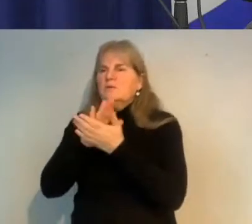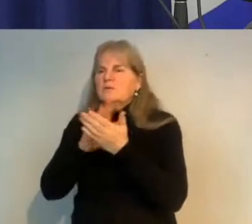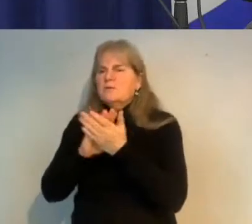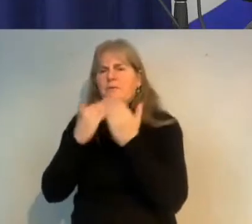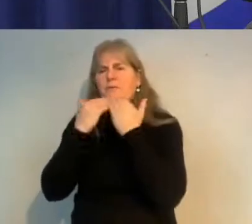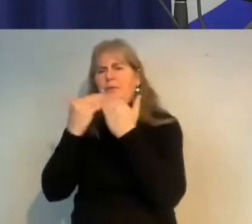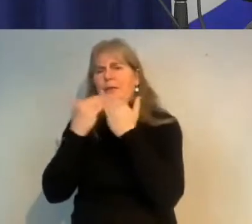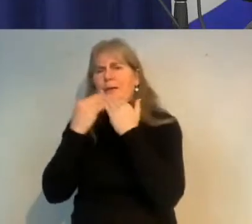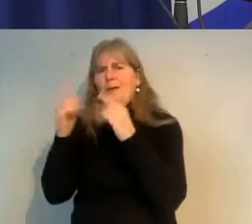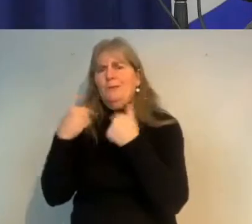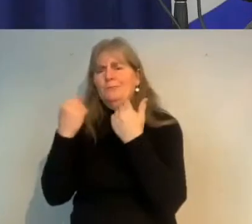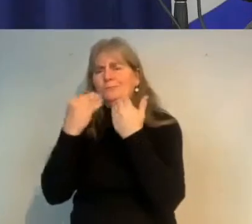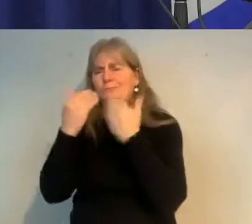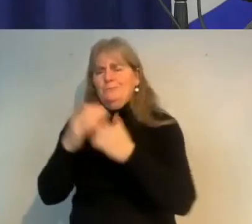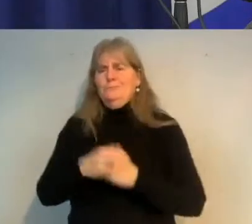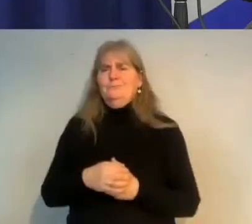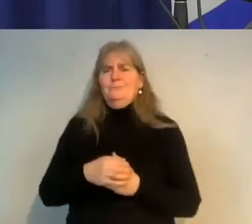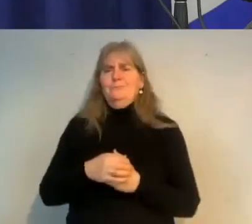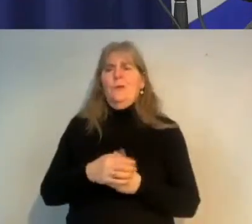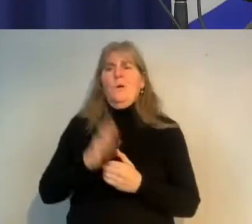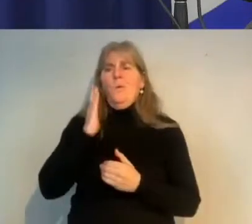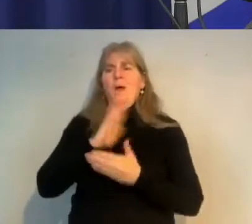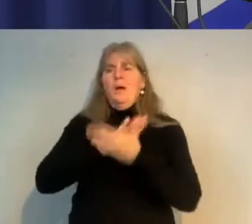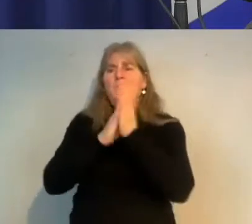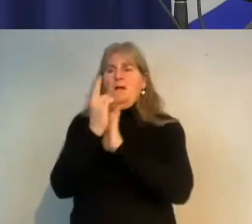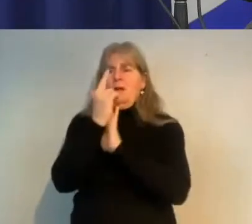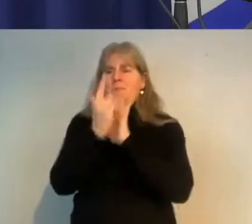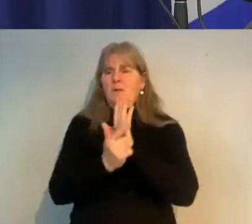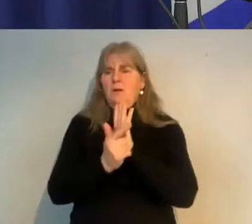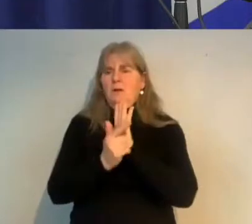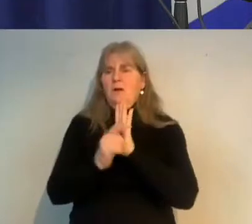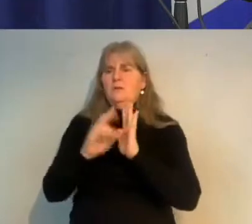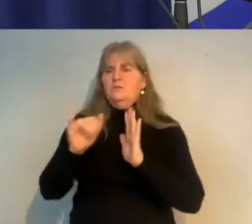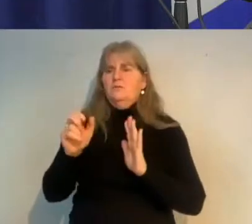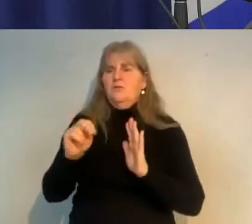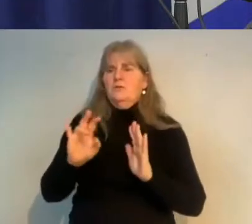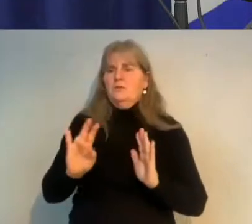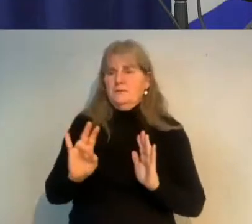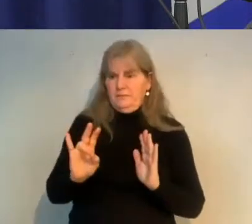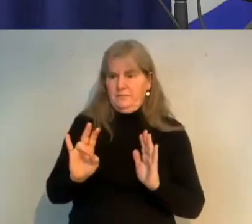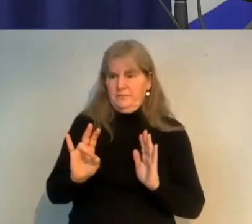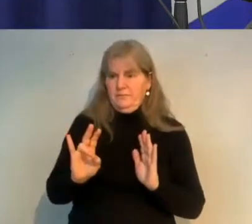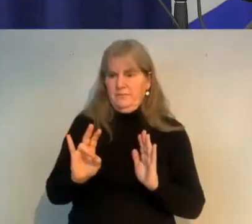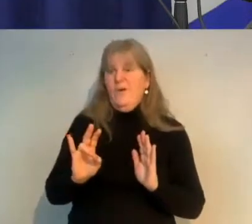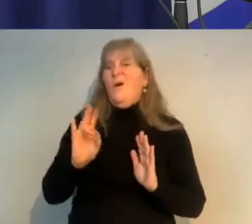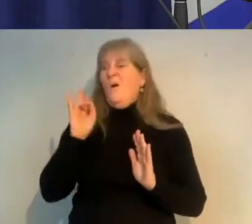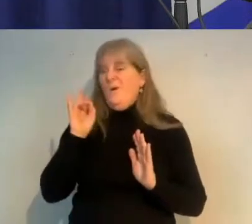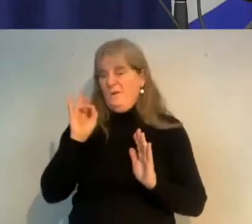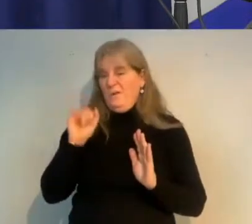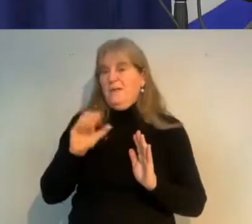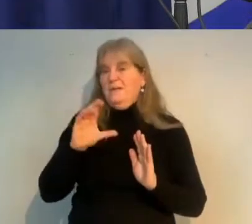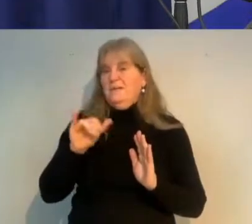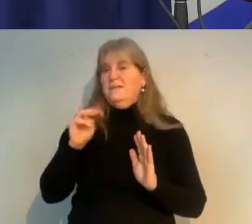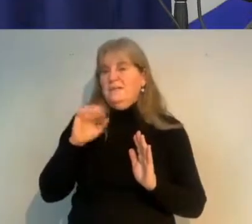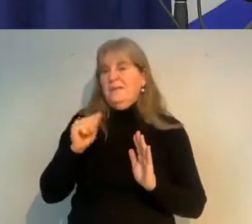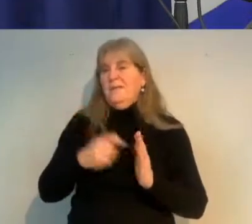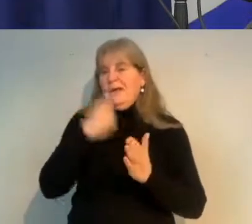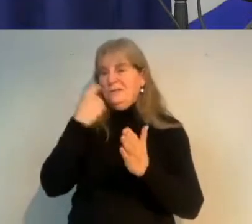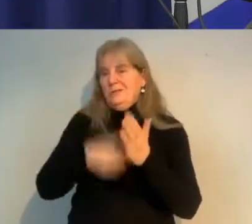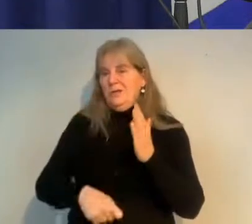These will become law on January 7th. They will be enforced under the Civil Emergency Measures Act, or CEMA.